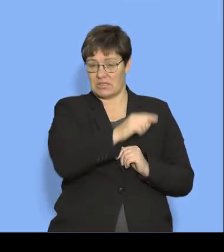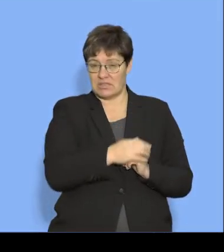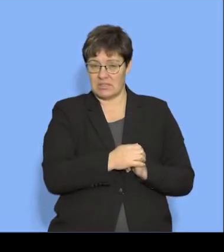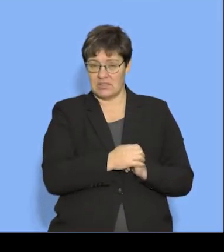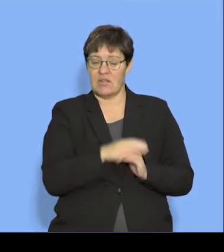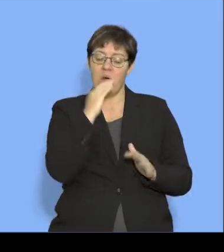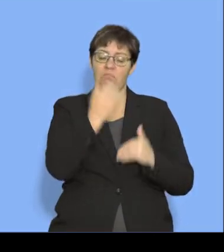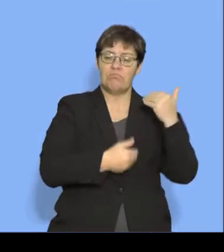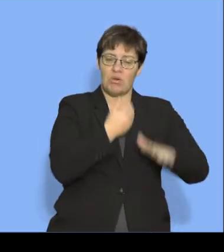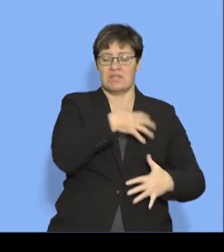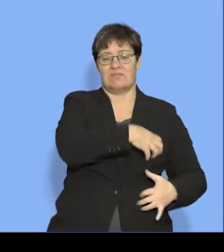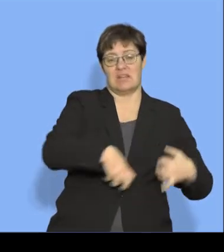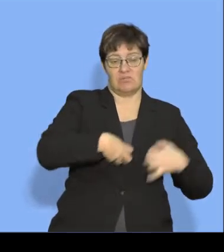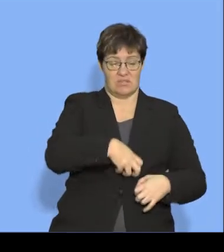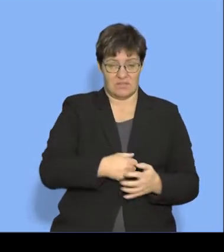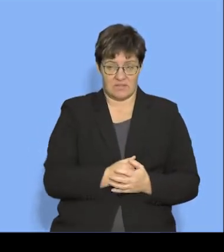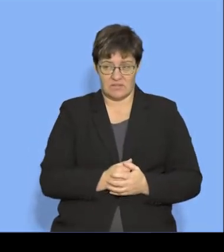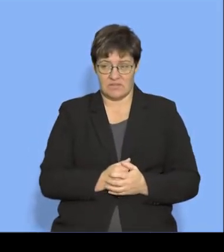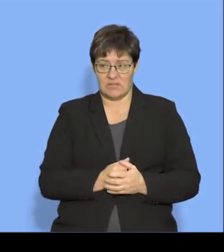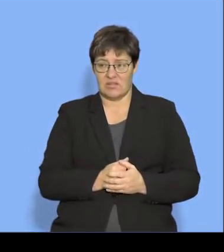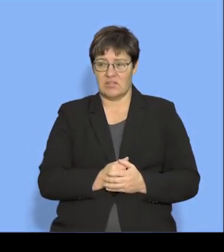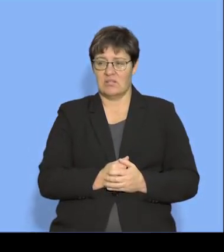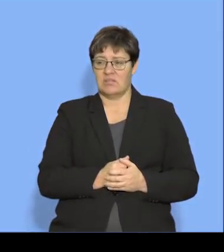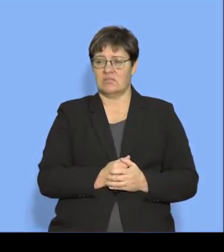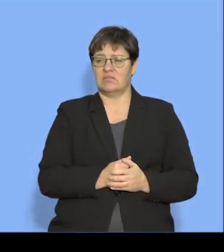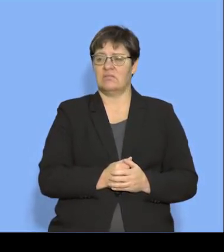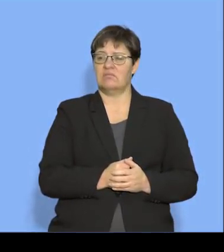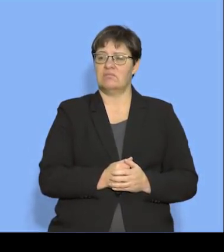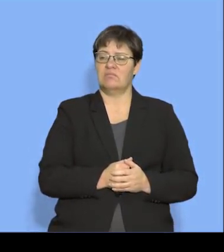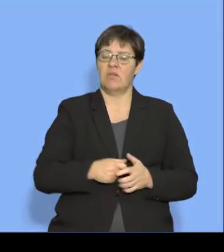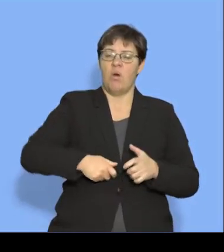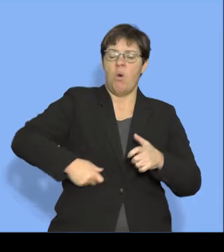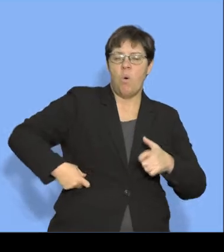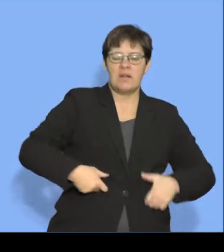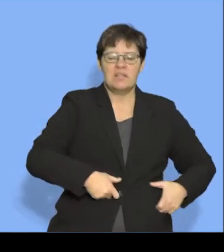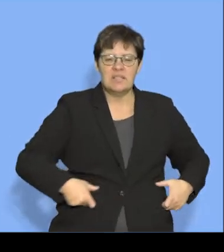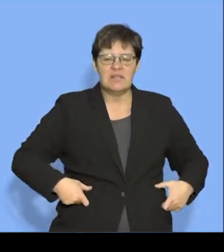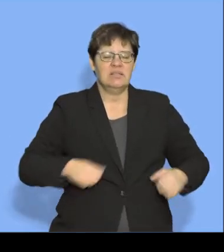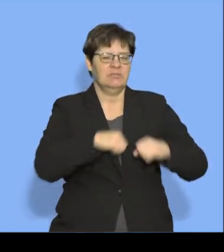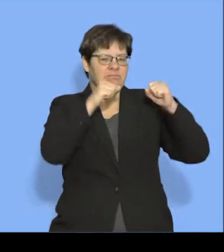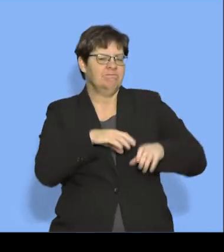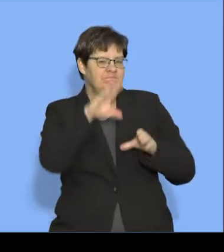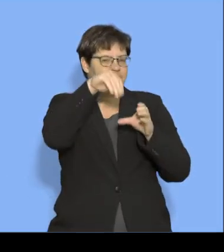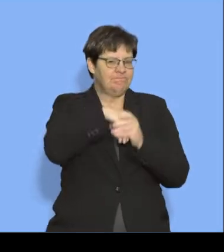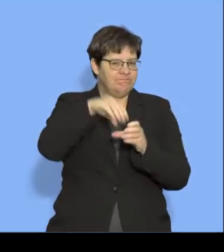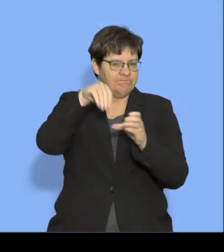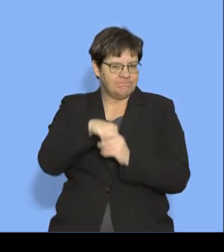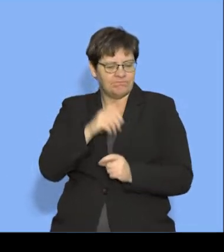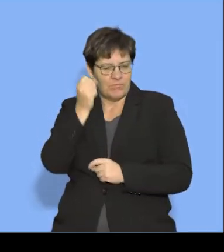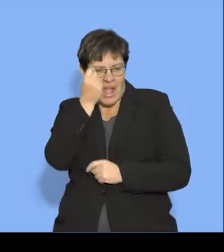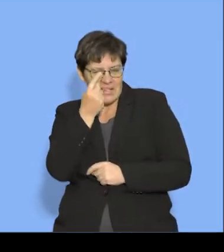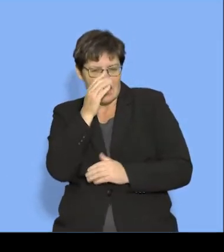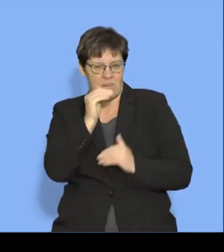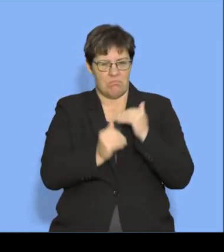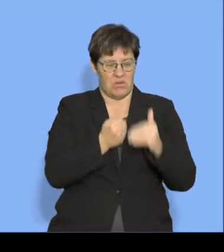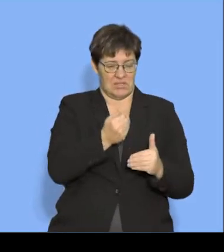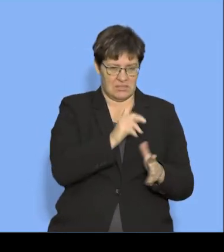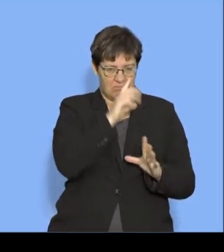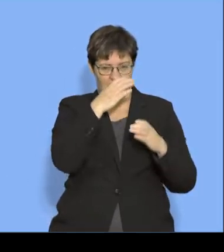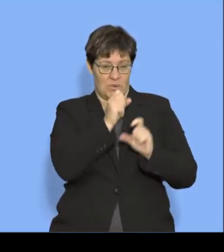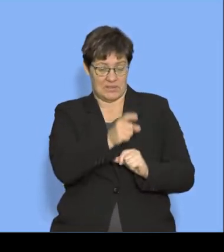of the process of digestion. We're going to have some context around the organs of the digestive system so that we understand these processes that